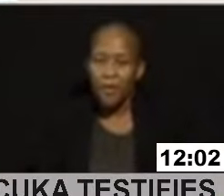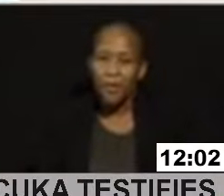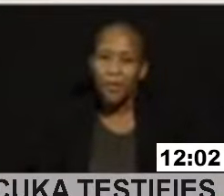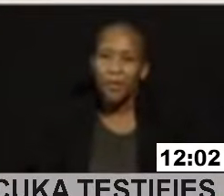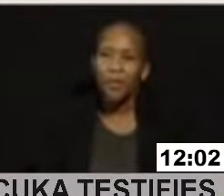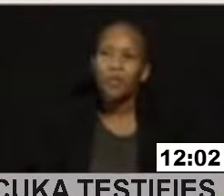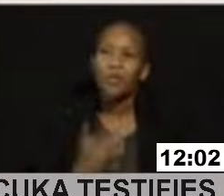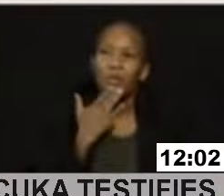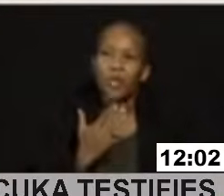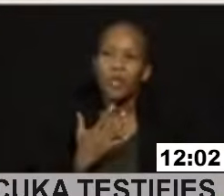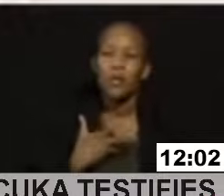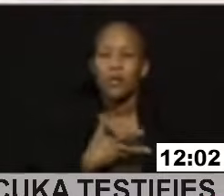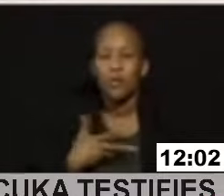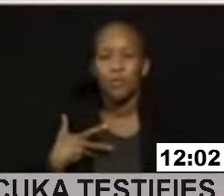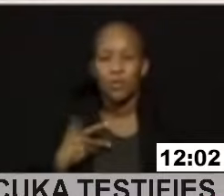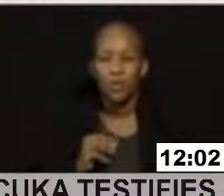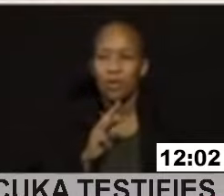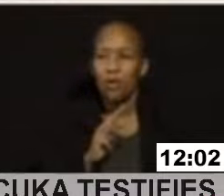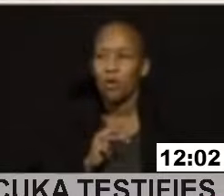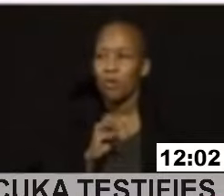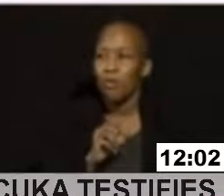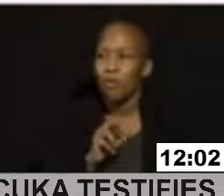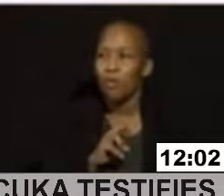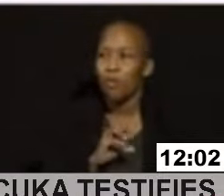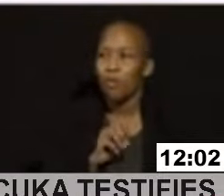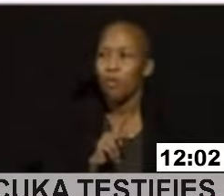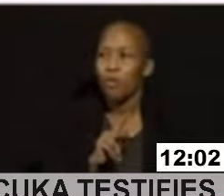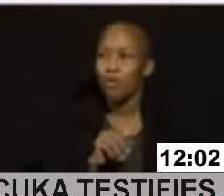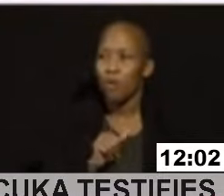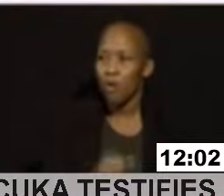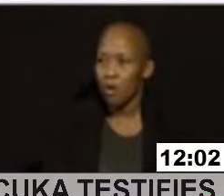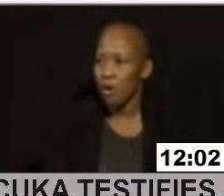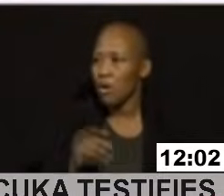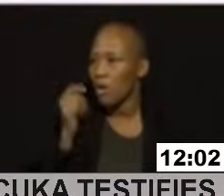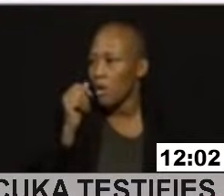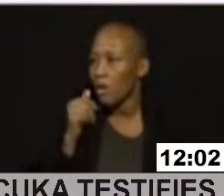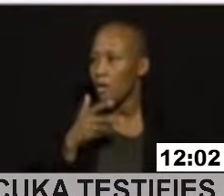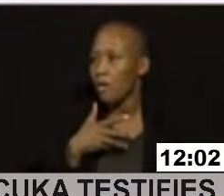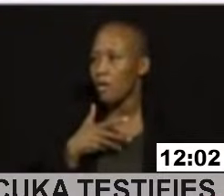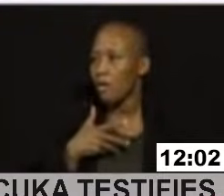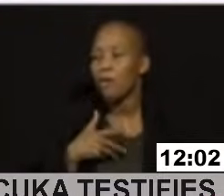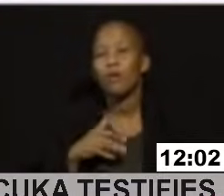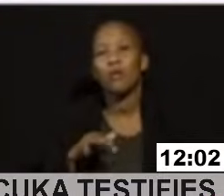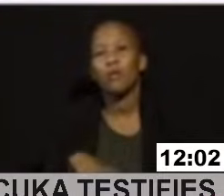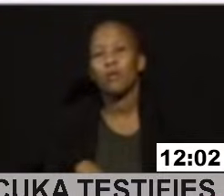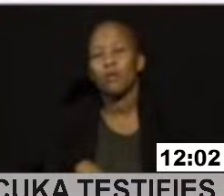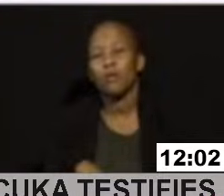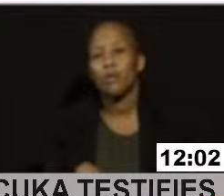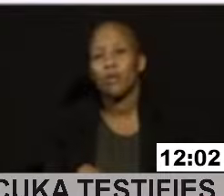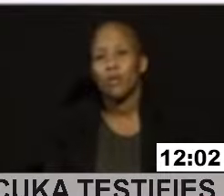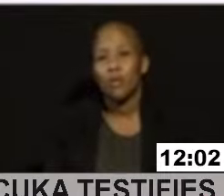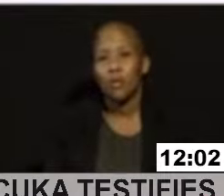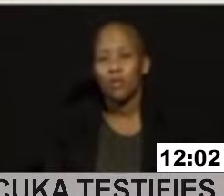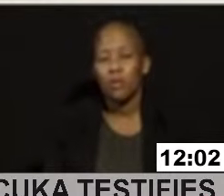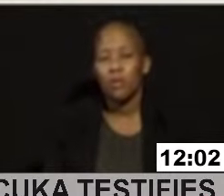Thank you, Ms. Muroka. Ms. Ranto? So if I may, one last question. Yes, Ms. Muroka.